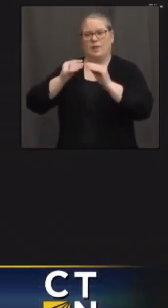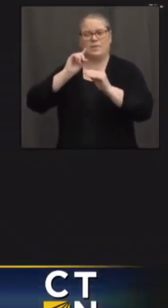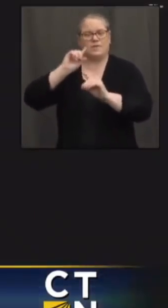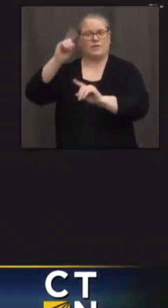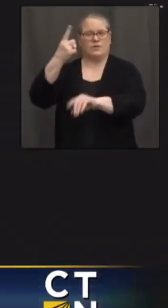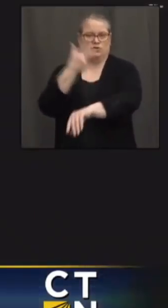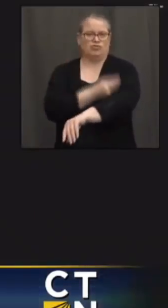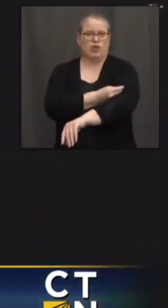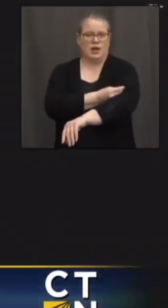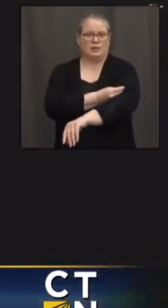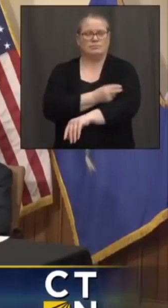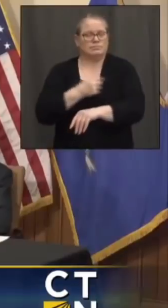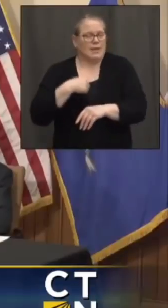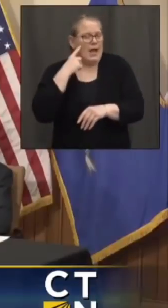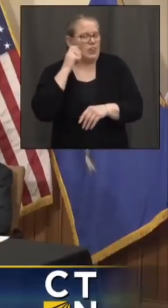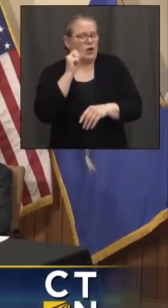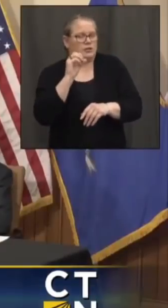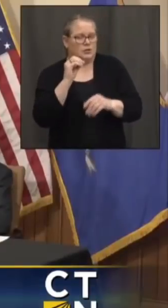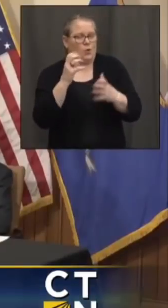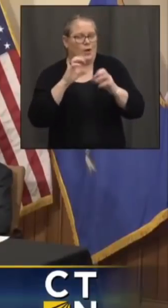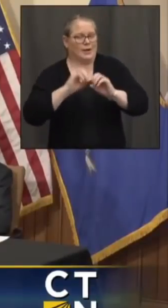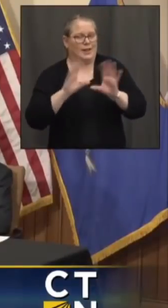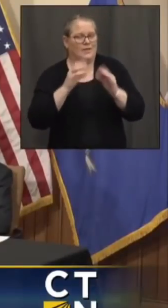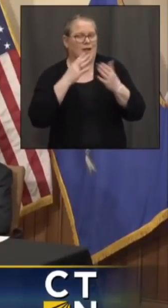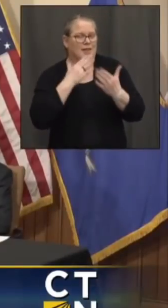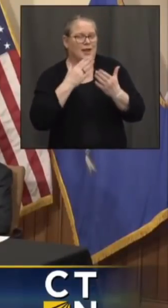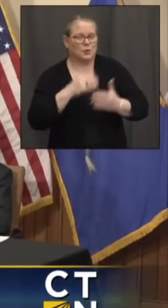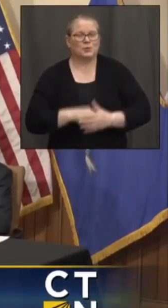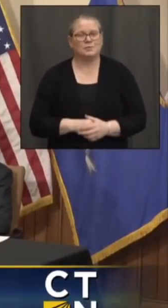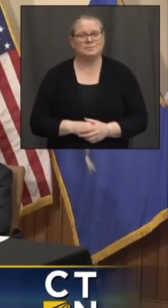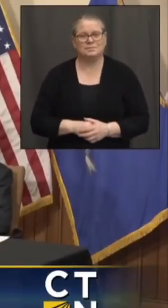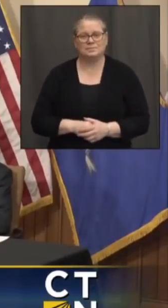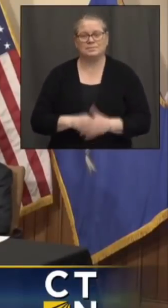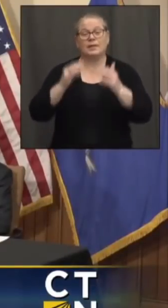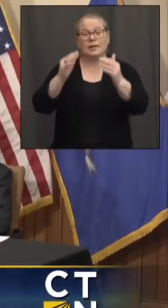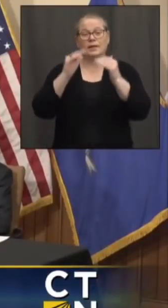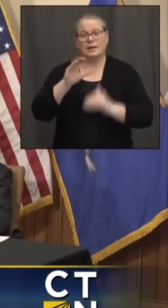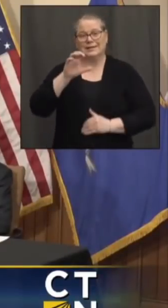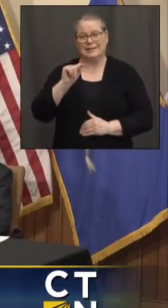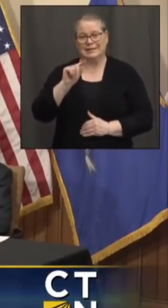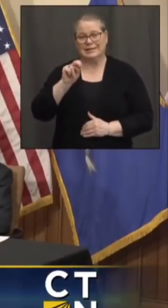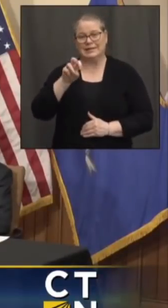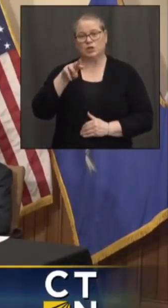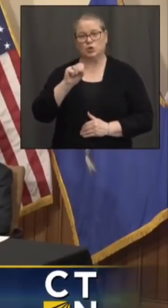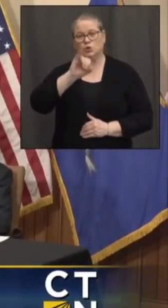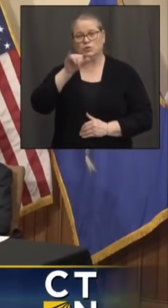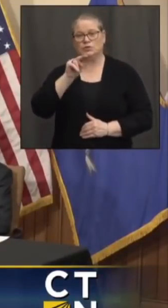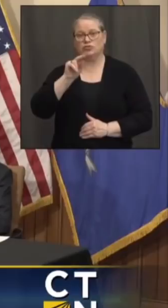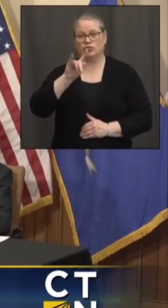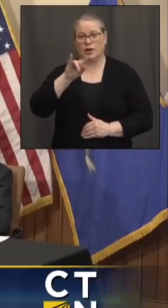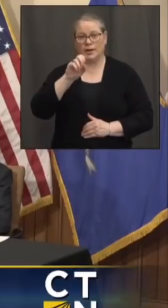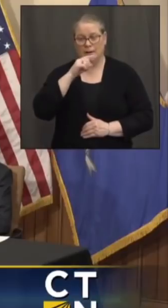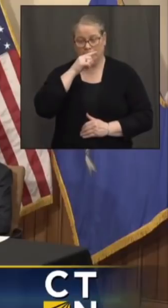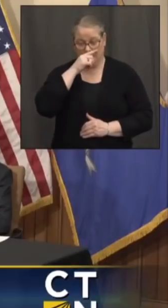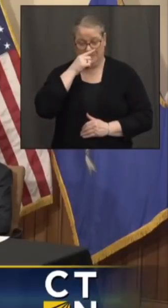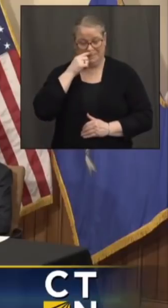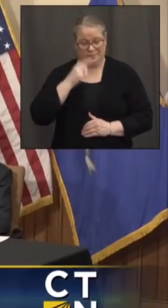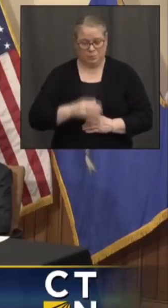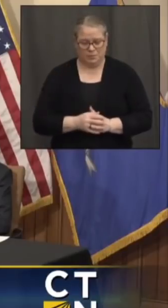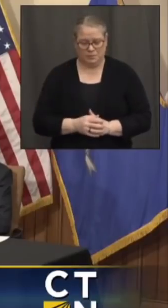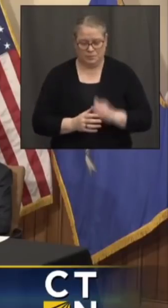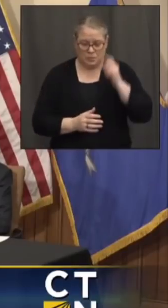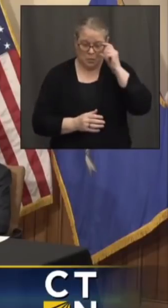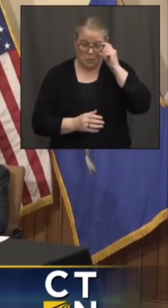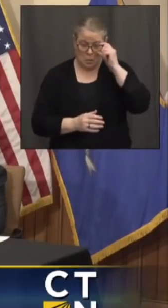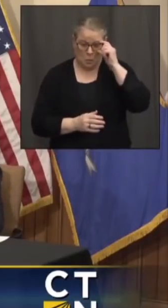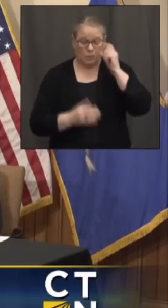wanted to clarify. Thanks a lot, everyone. Thanks, Sue. CT News Junkie. Thanks, Max.